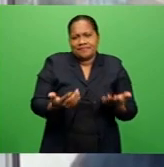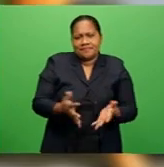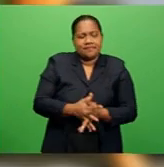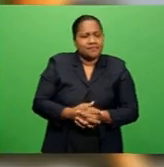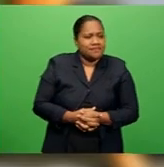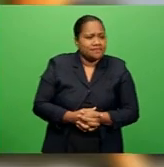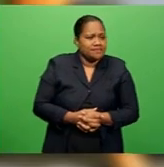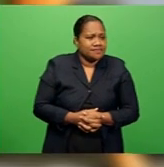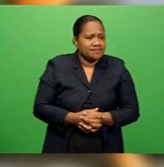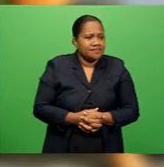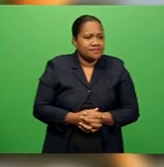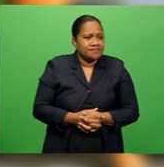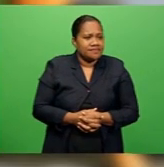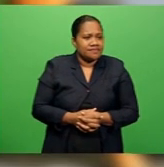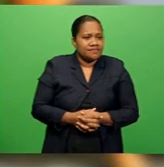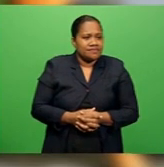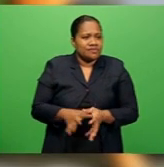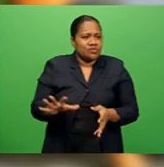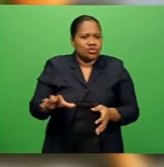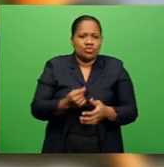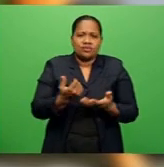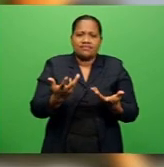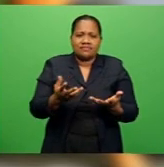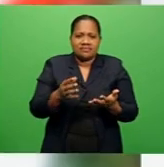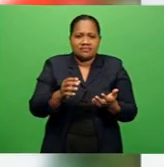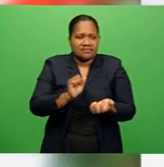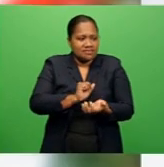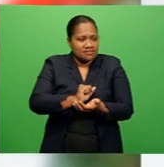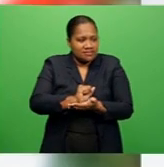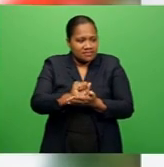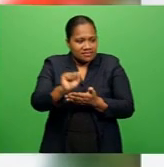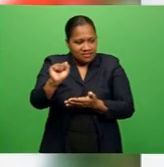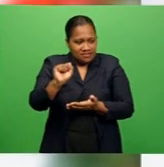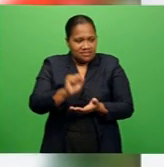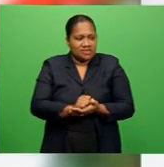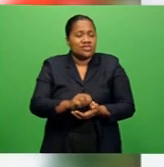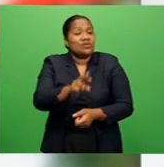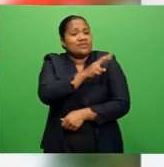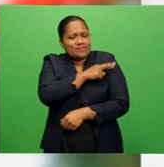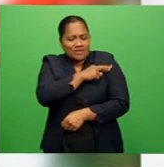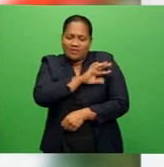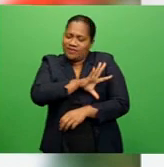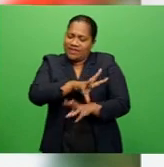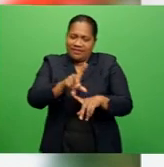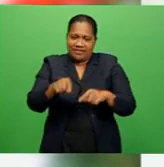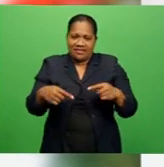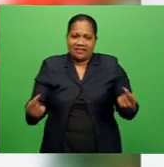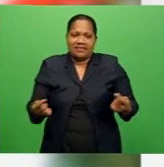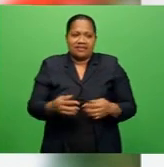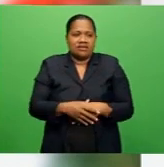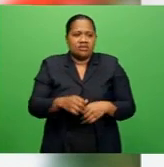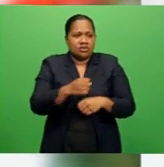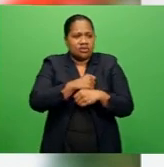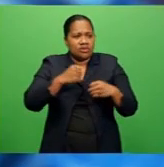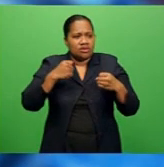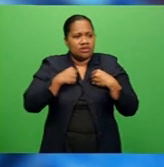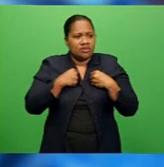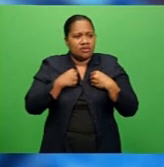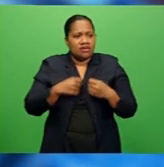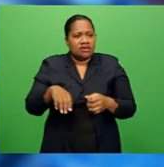side, she took over the sales side, marketing side. So it just, our combination was, I